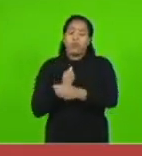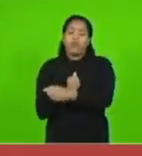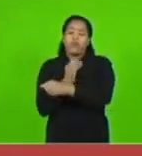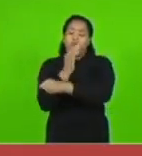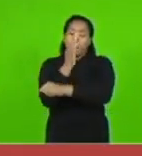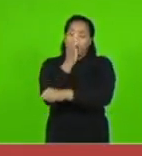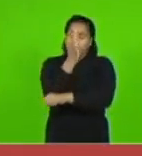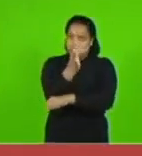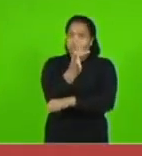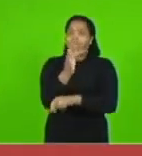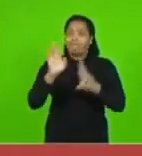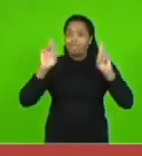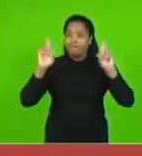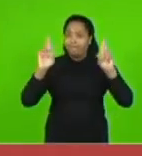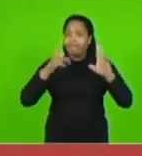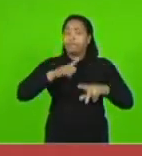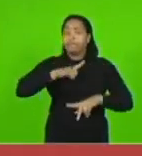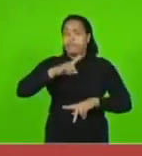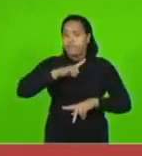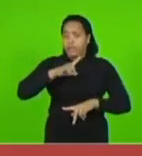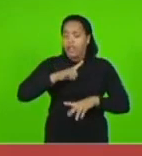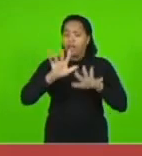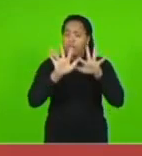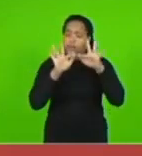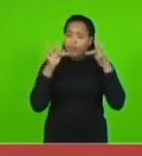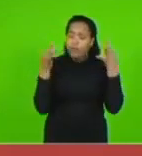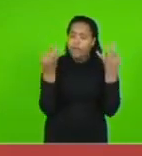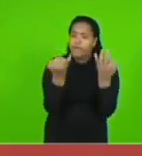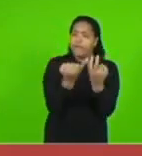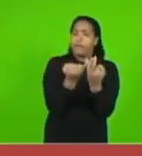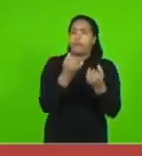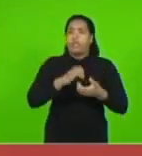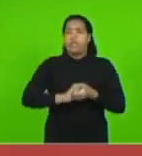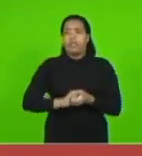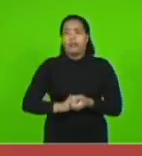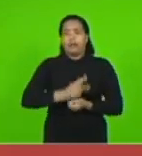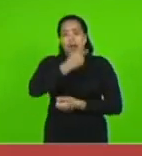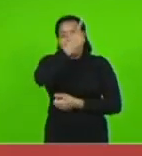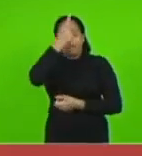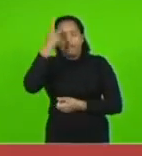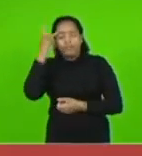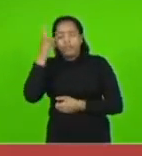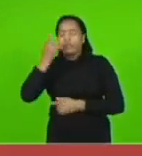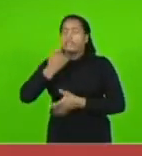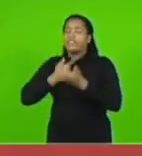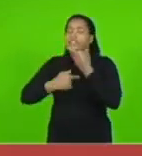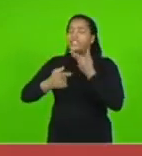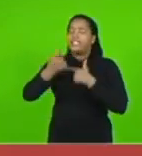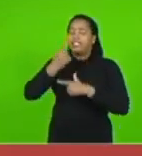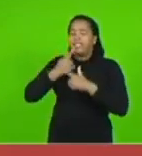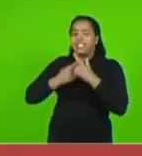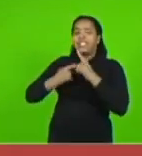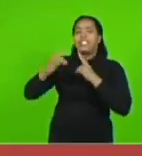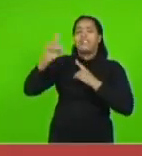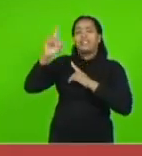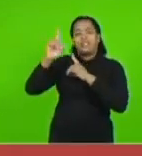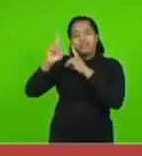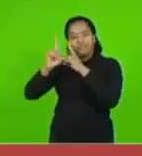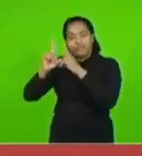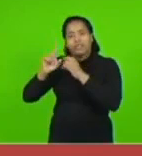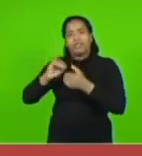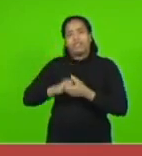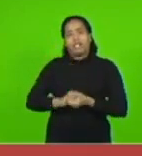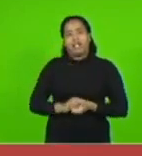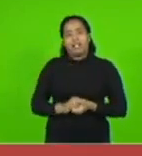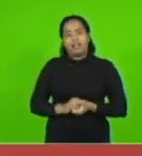For us, we have hope that we are going to meet with Jesus. The world doesn't have this hope. The world doesn't have this